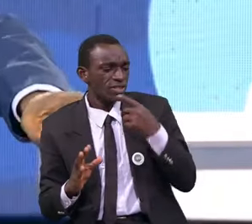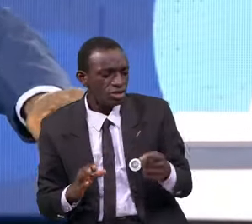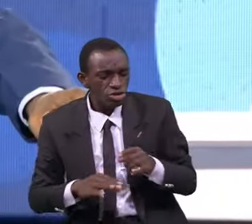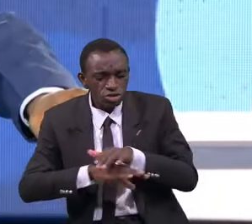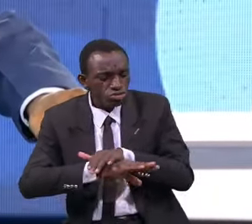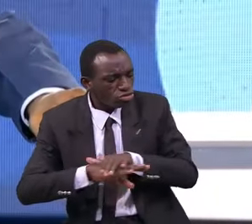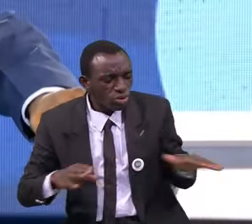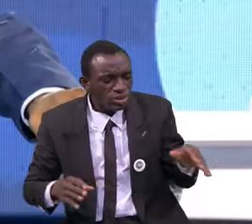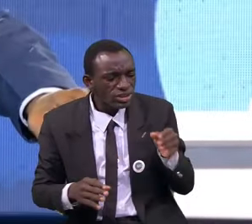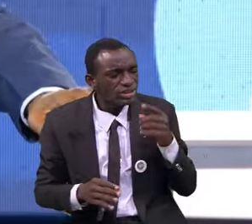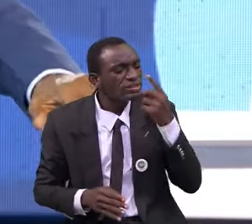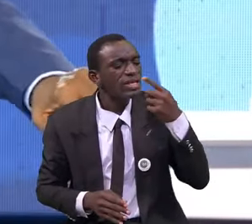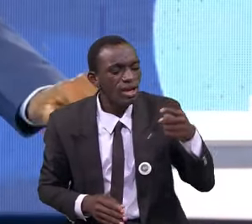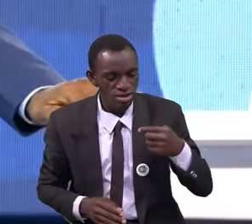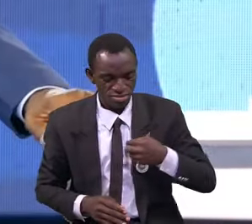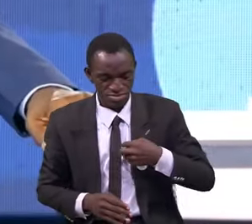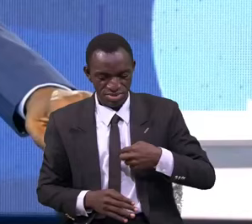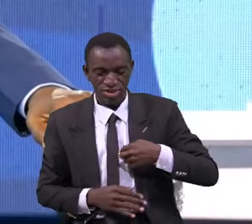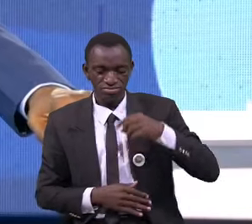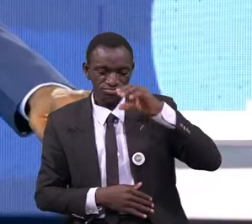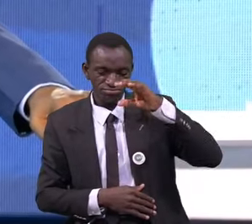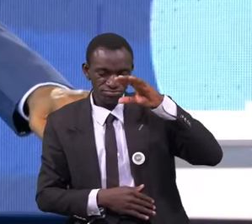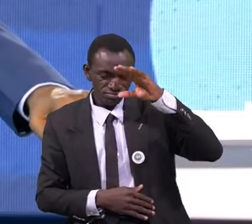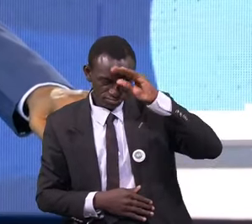Say not, I am inexperienced.